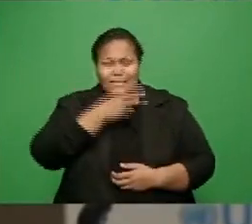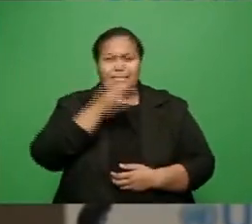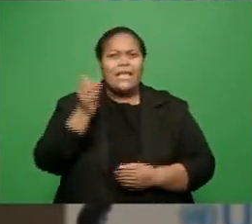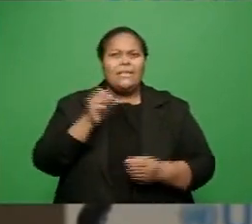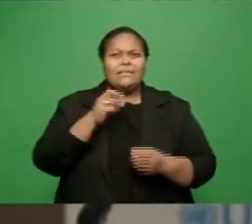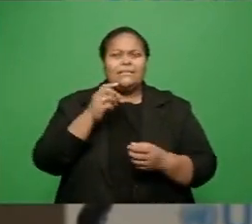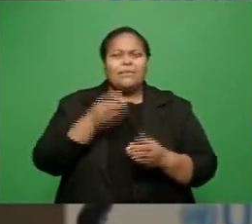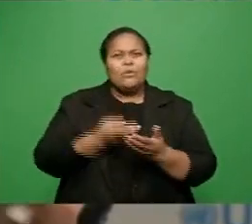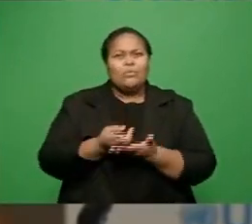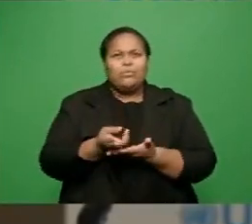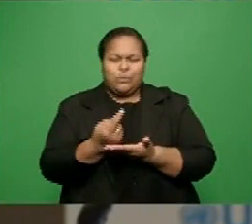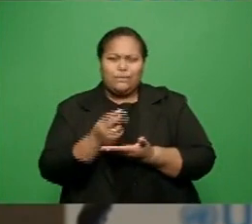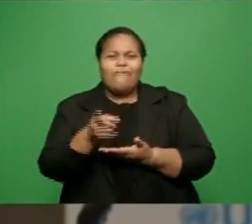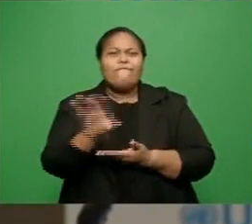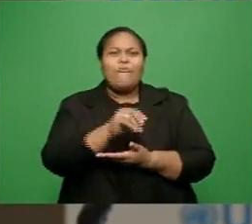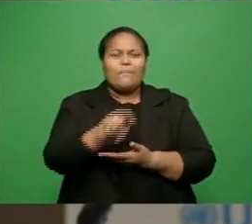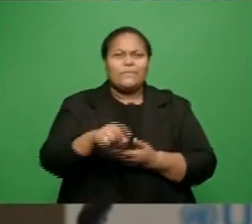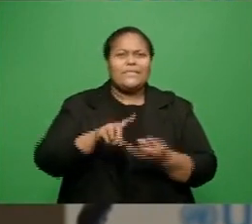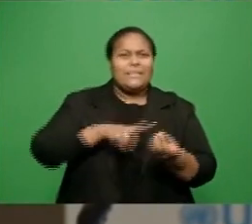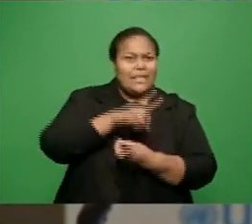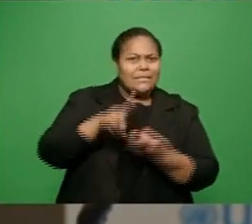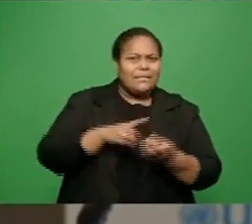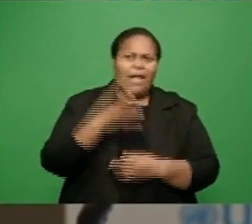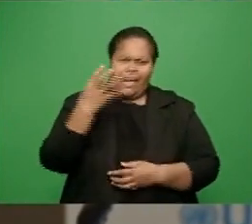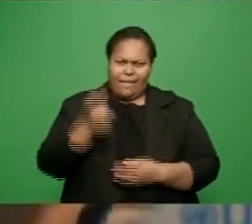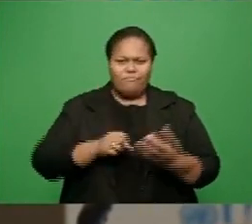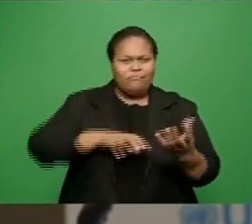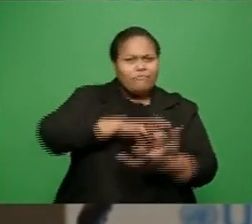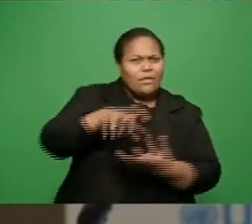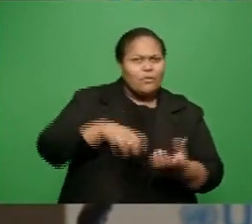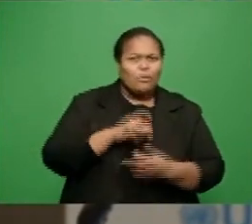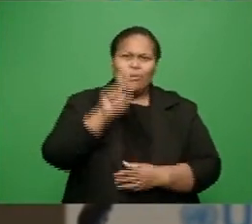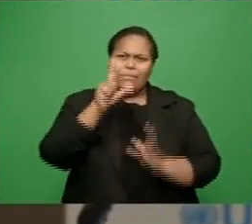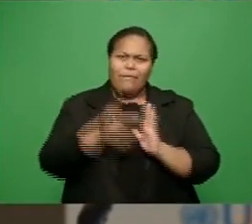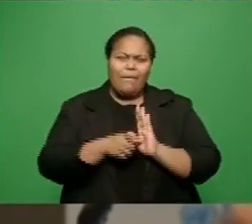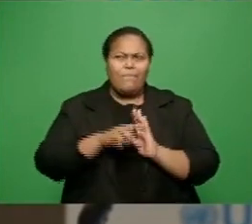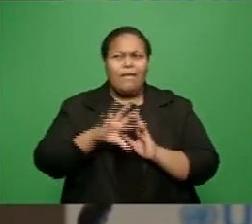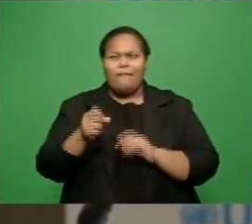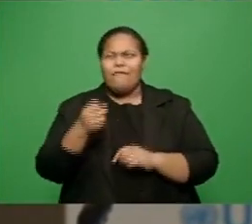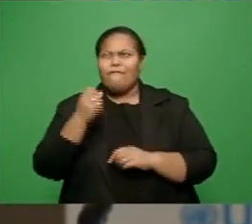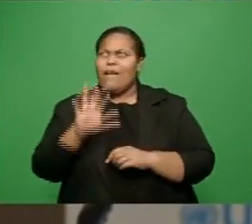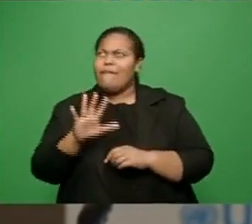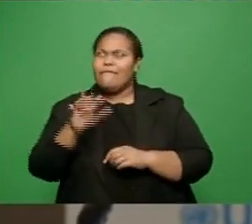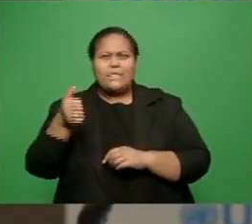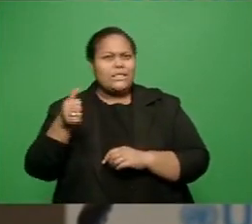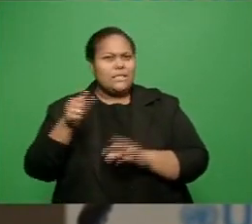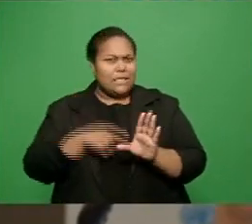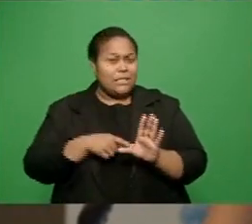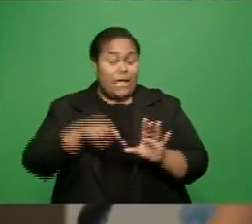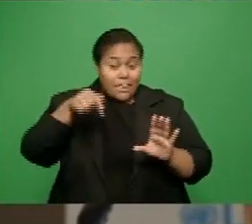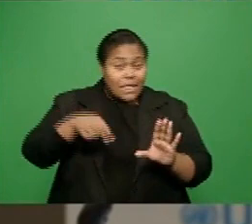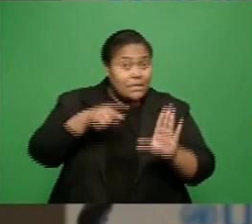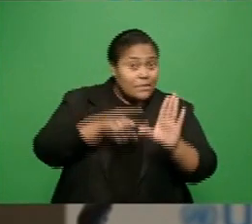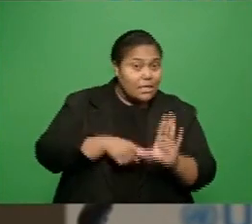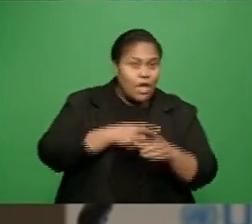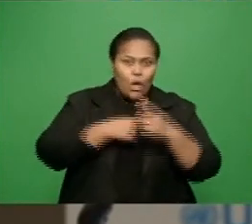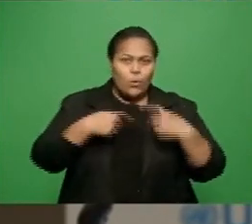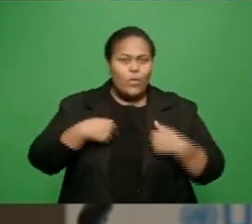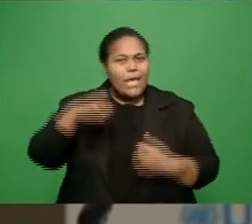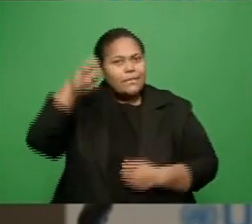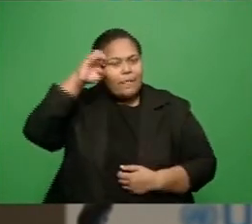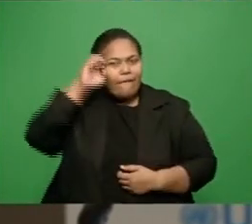We had a cyclone like once every 5 or 6 years back then. This year we are expecting